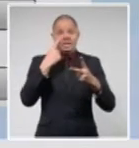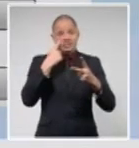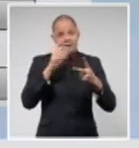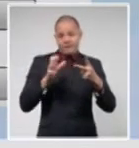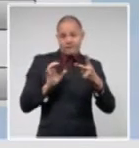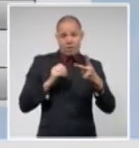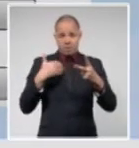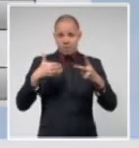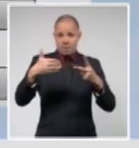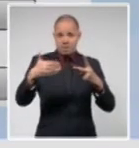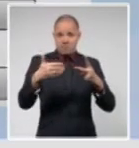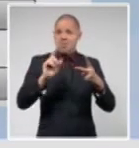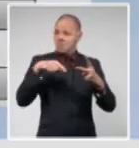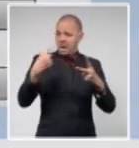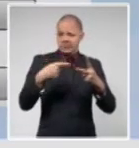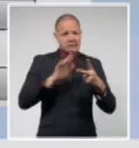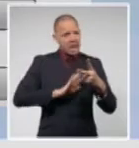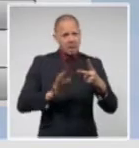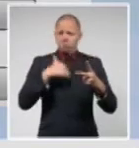Yesterday,